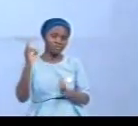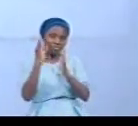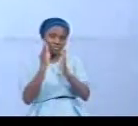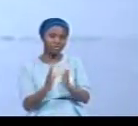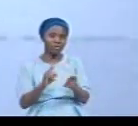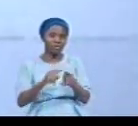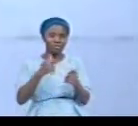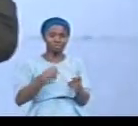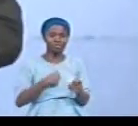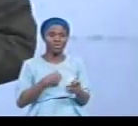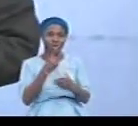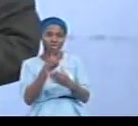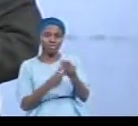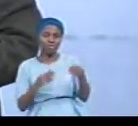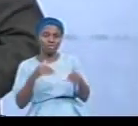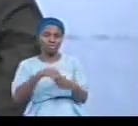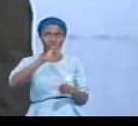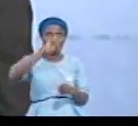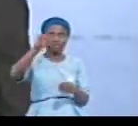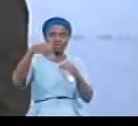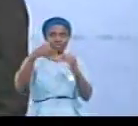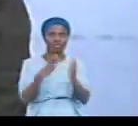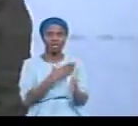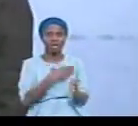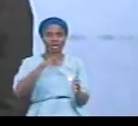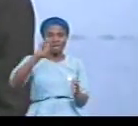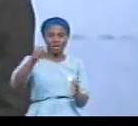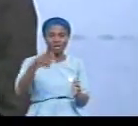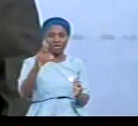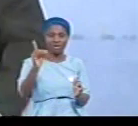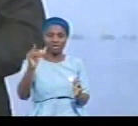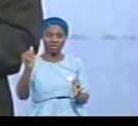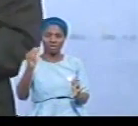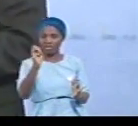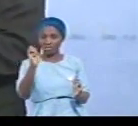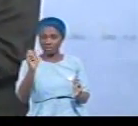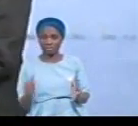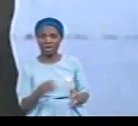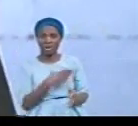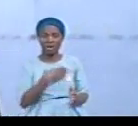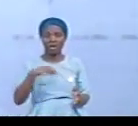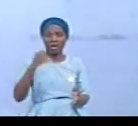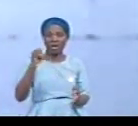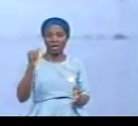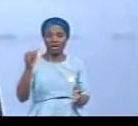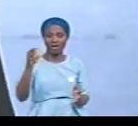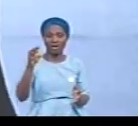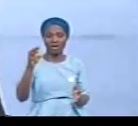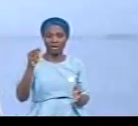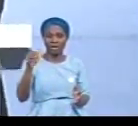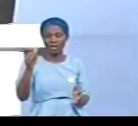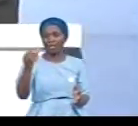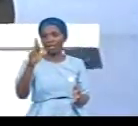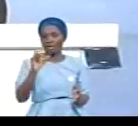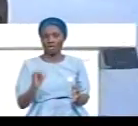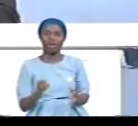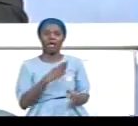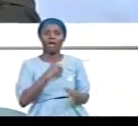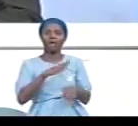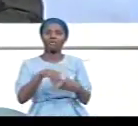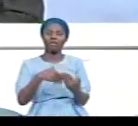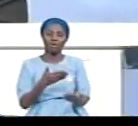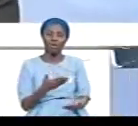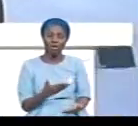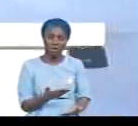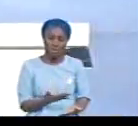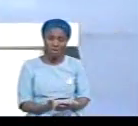and Samaria and unto the uttermost part of the earth. We're coming to number two.